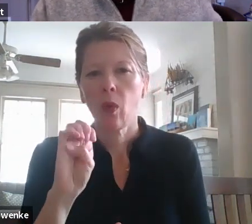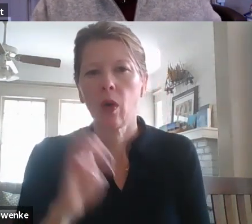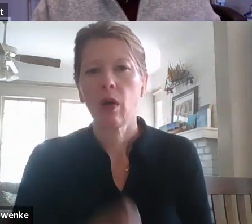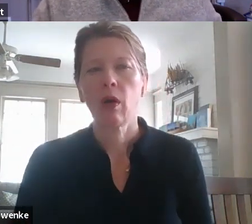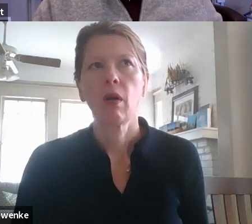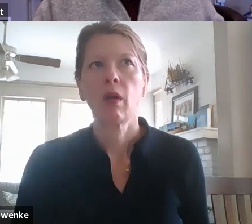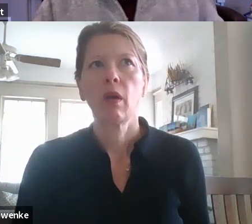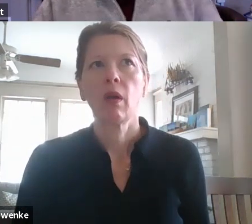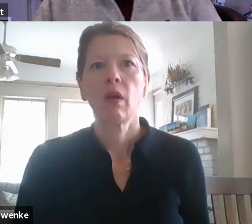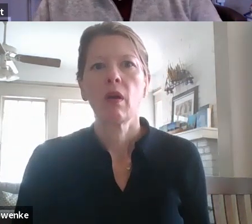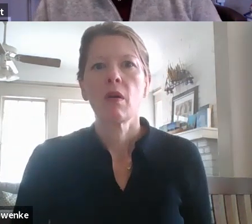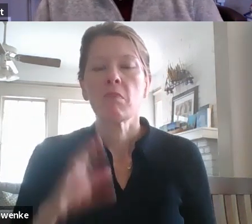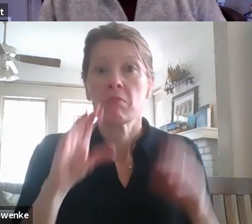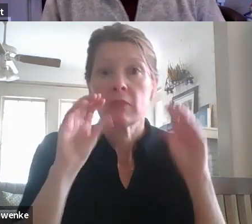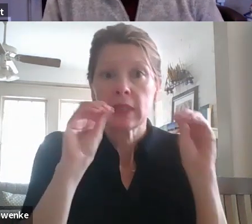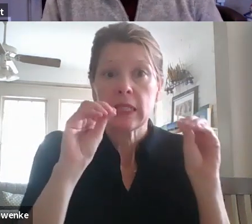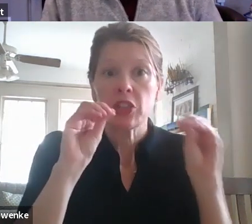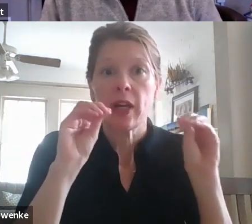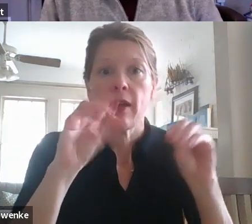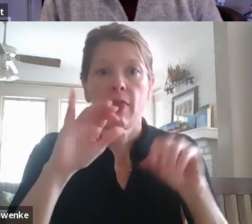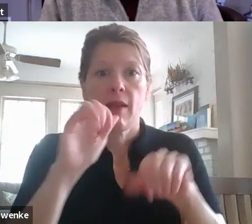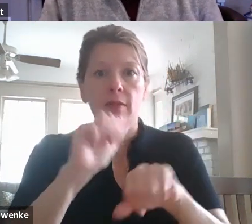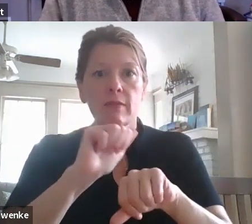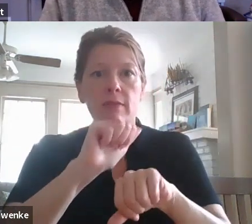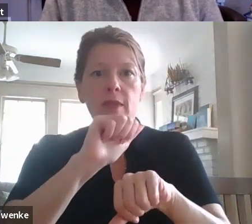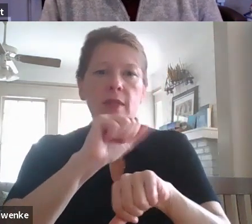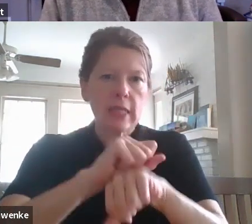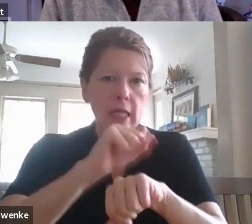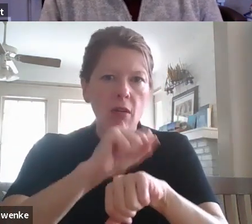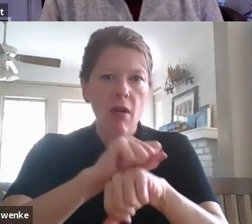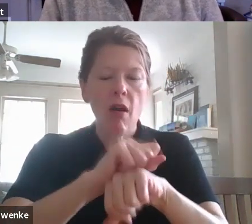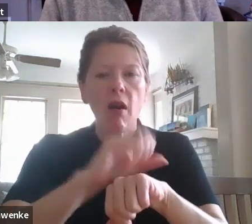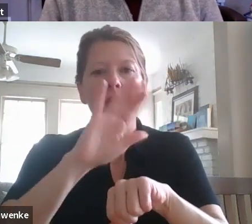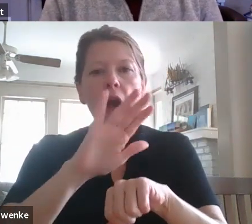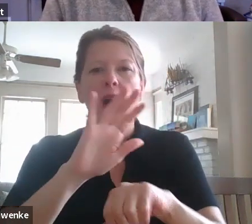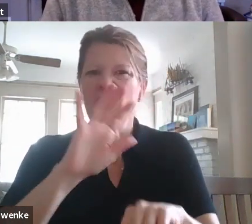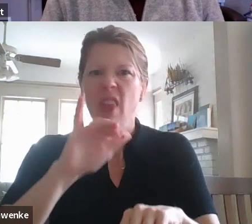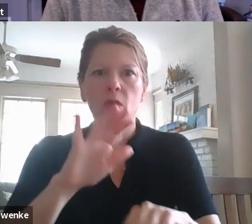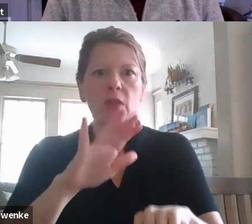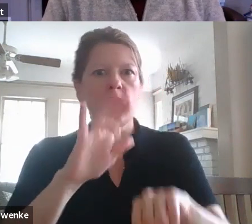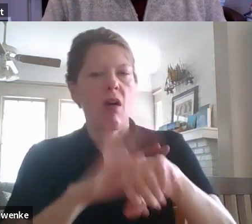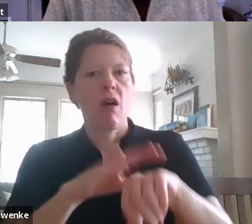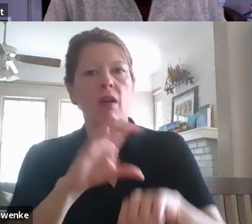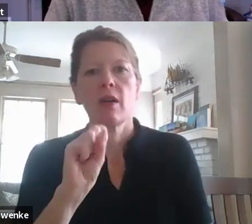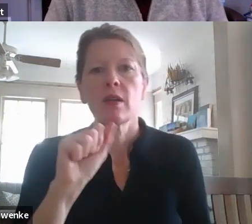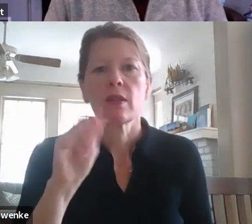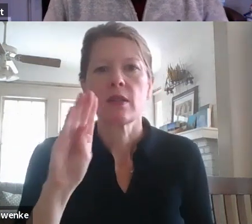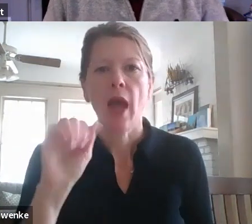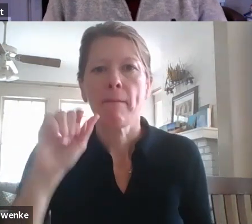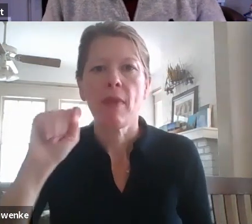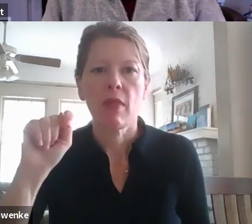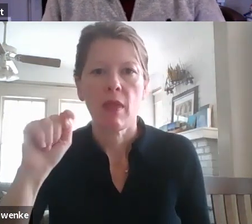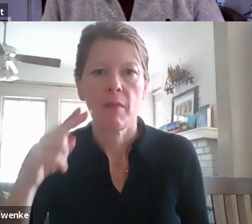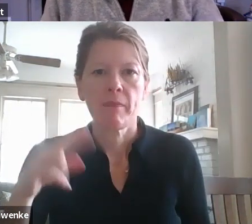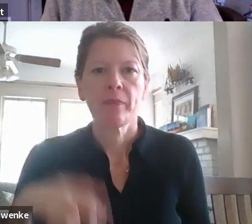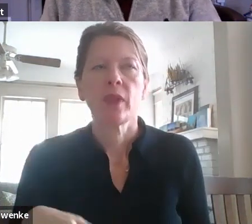Now he was teaching in one of the synagogues on the Sabbath. And just then there appeared a woman with a spirit that had